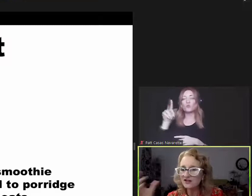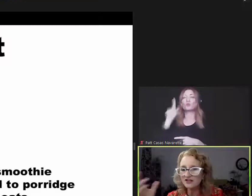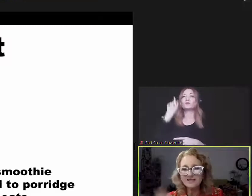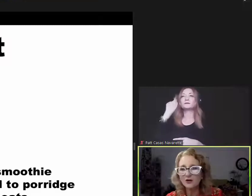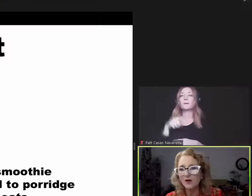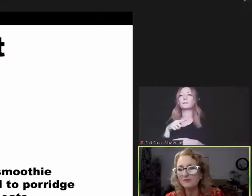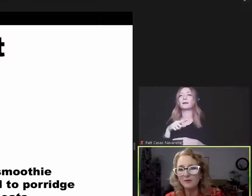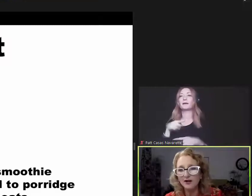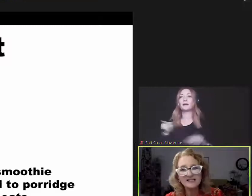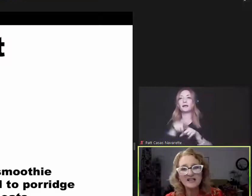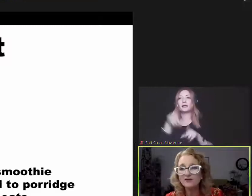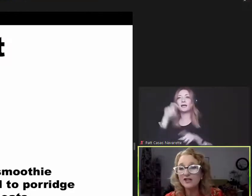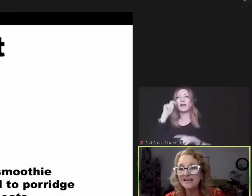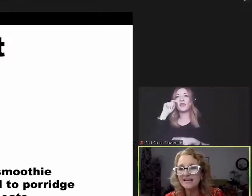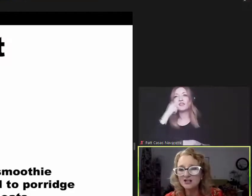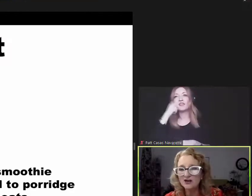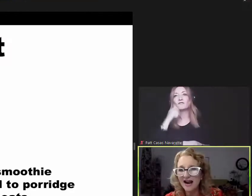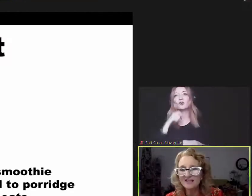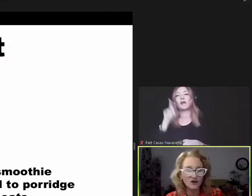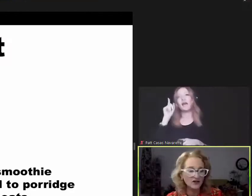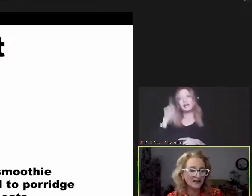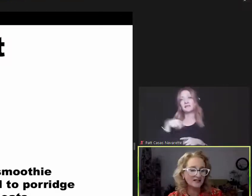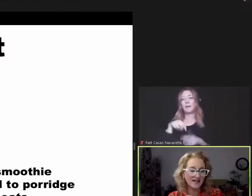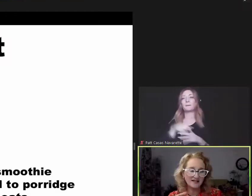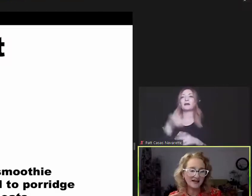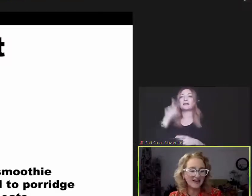know, this is a great product.